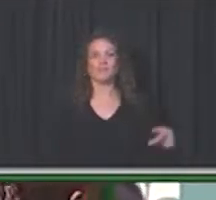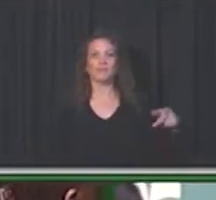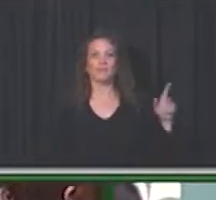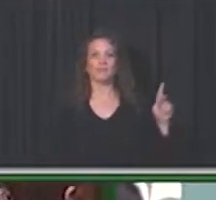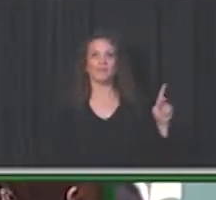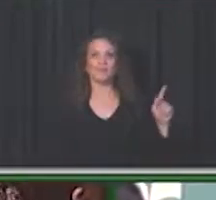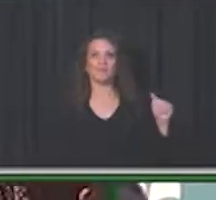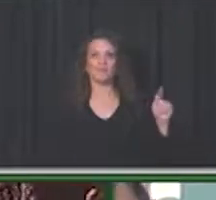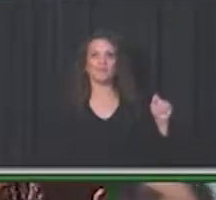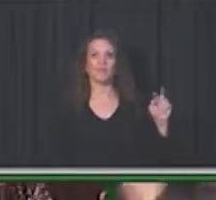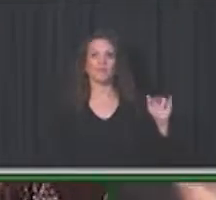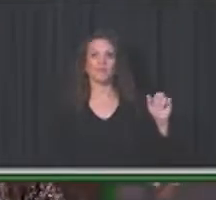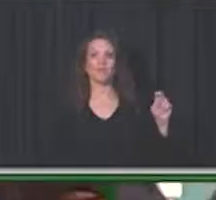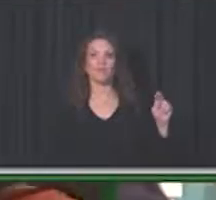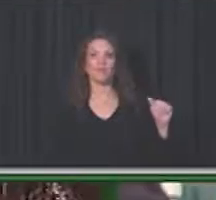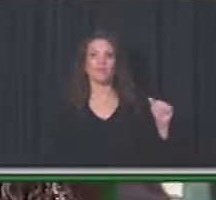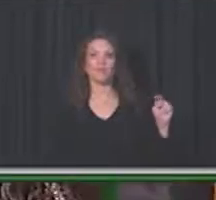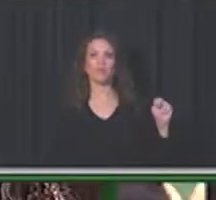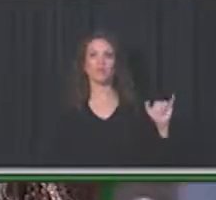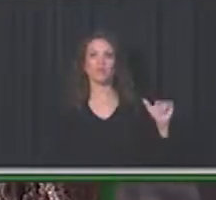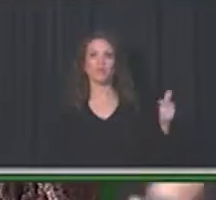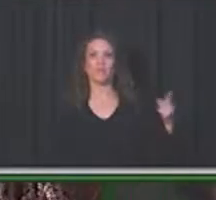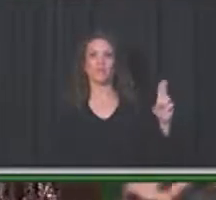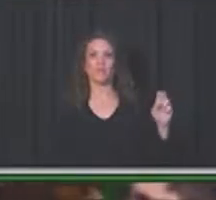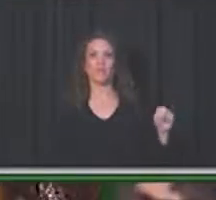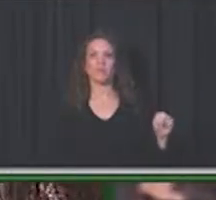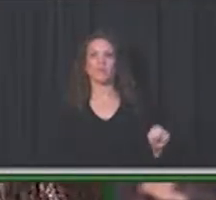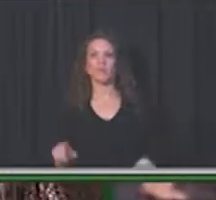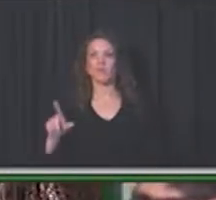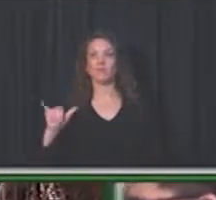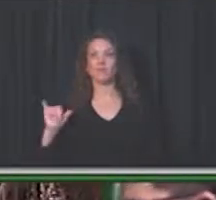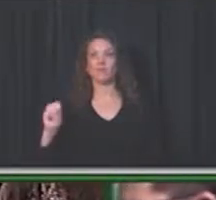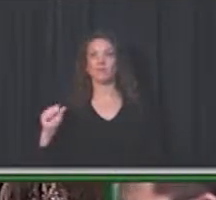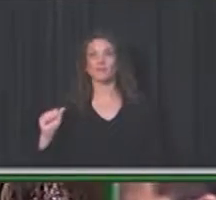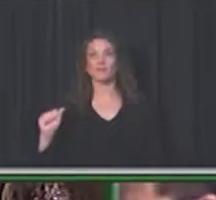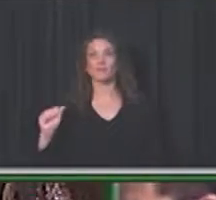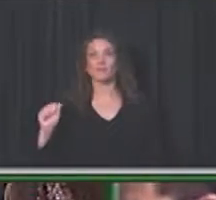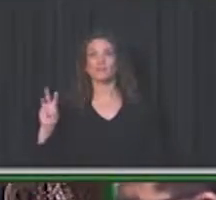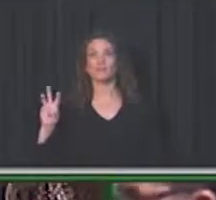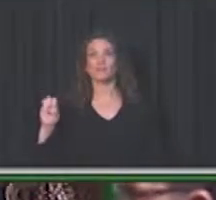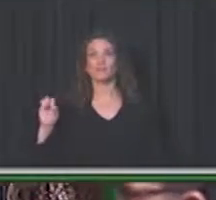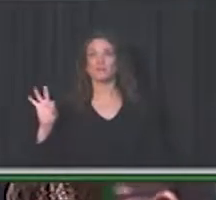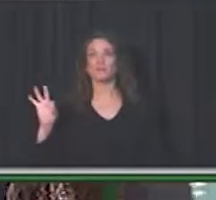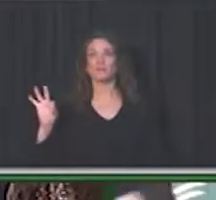Katrina Nguyen. Lisa Herr Wolfman.